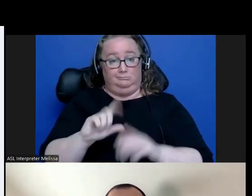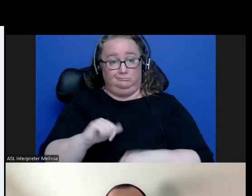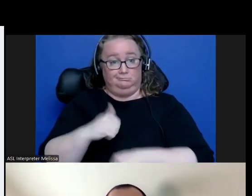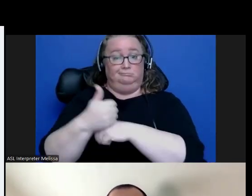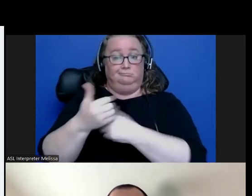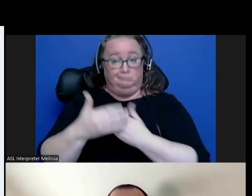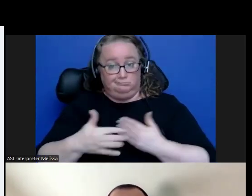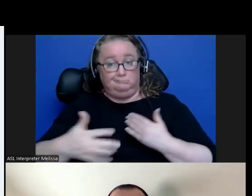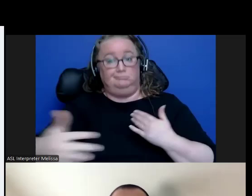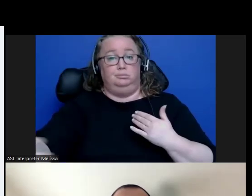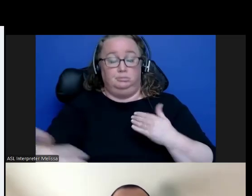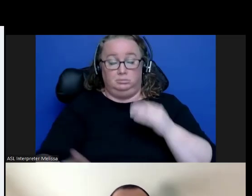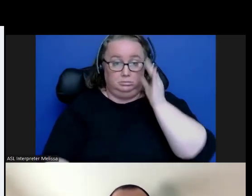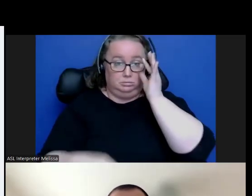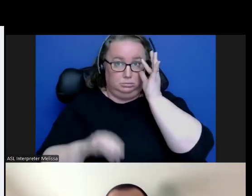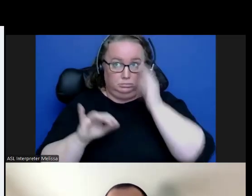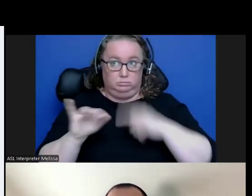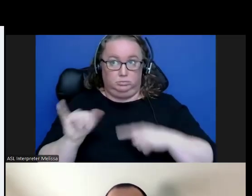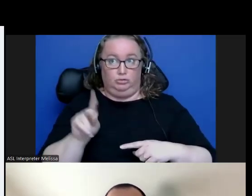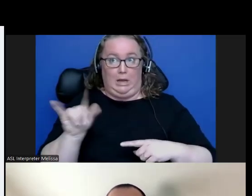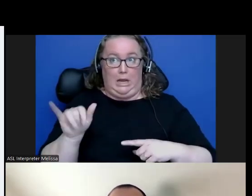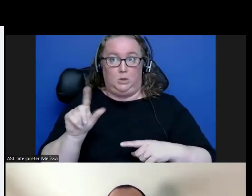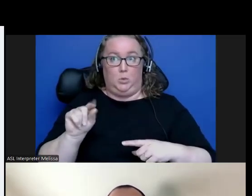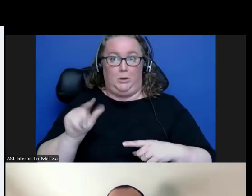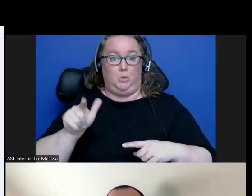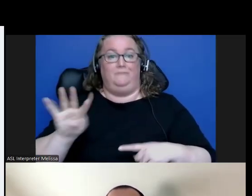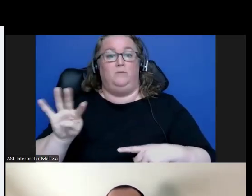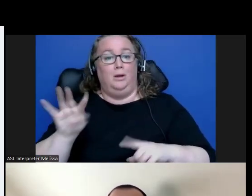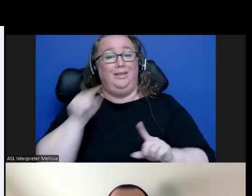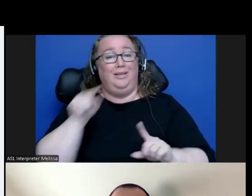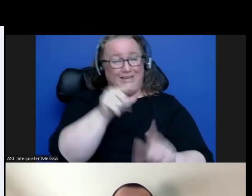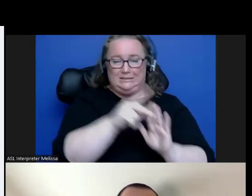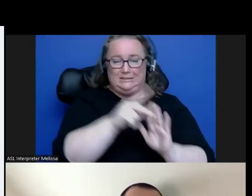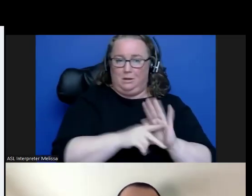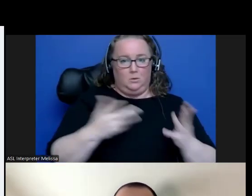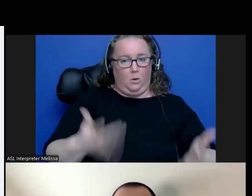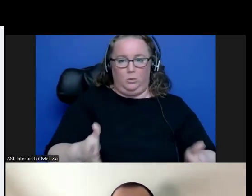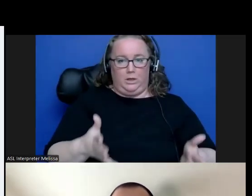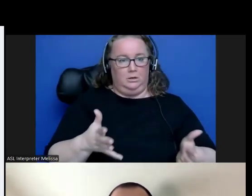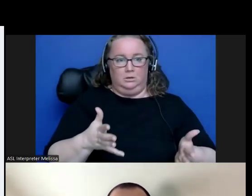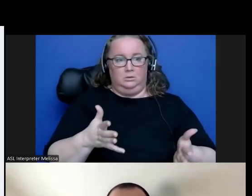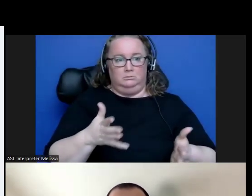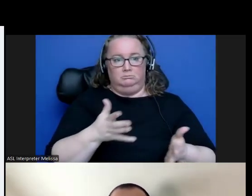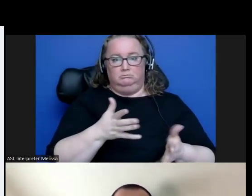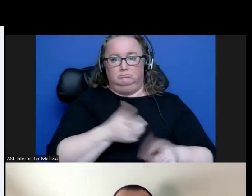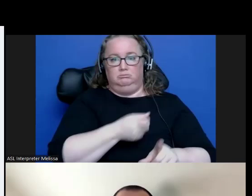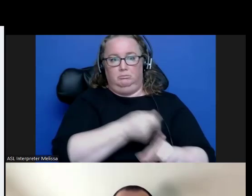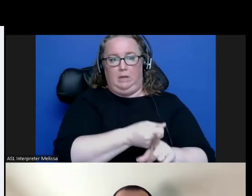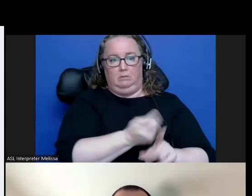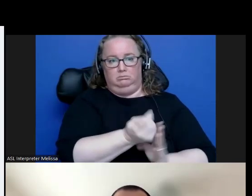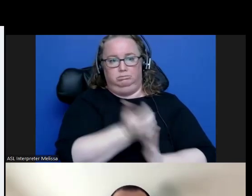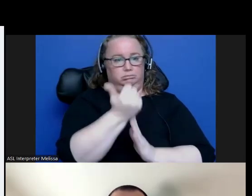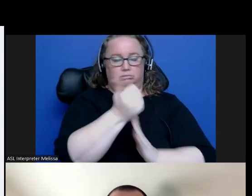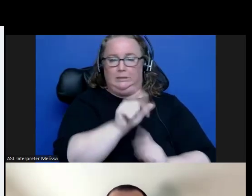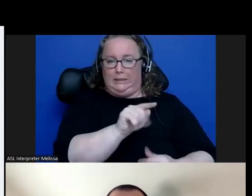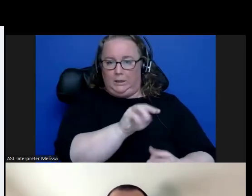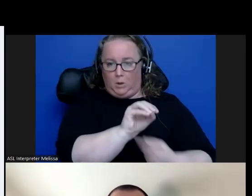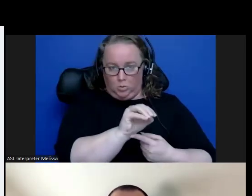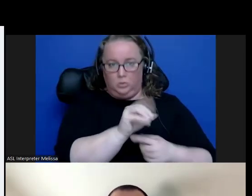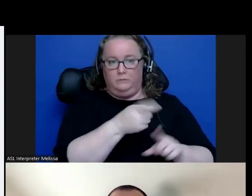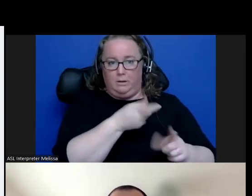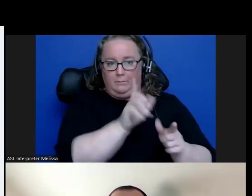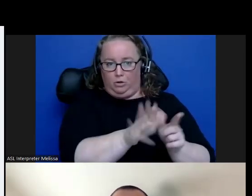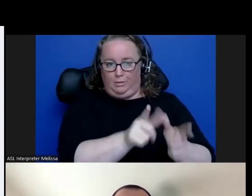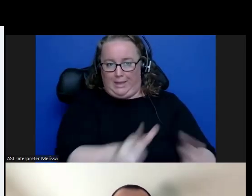in July 2024. This was a policy that struck ETOs from the language, the illegal medication we've